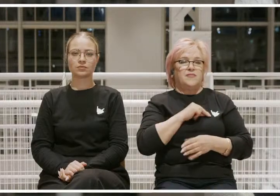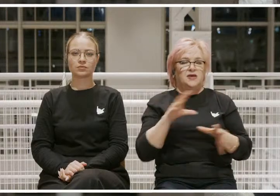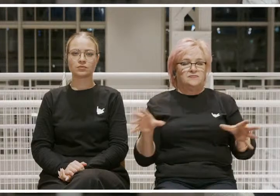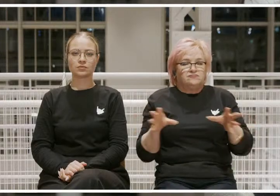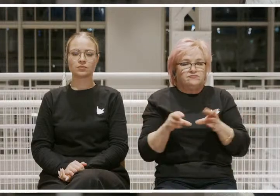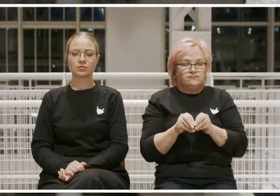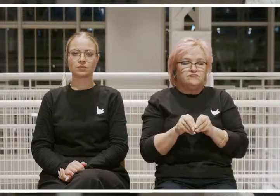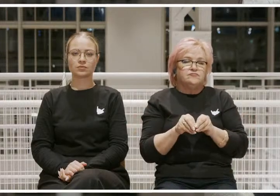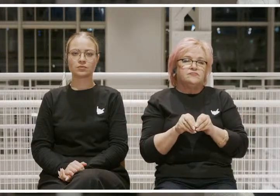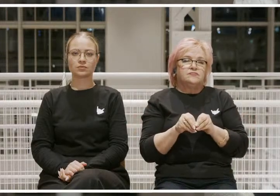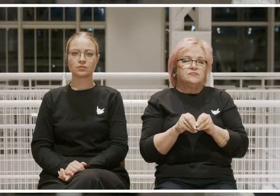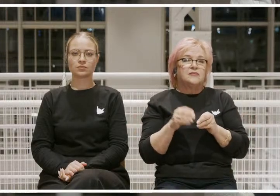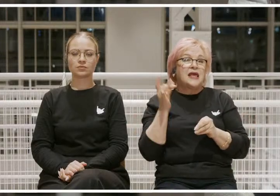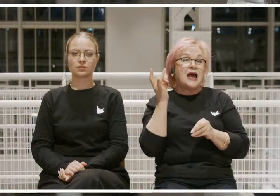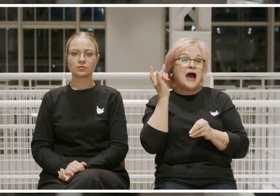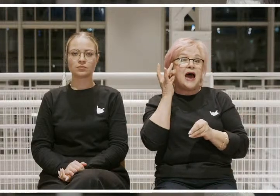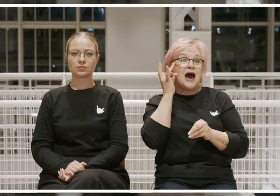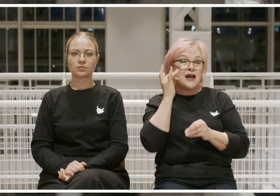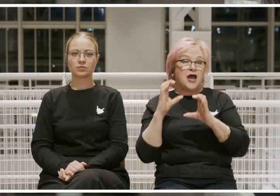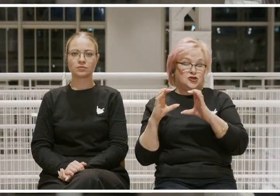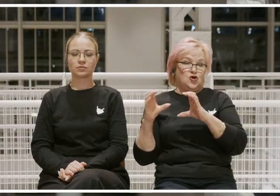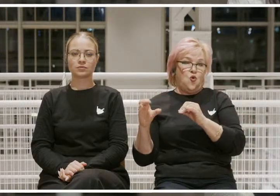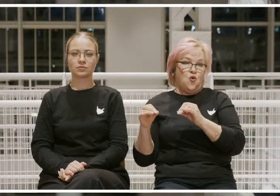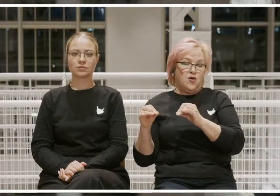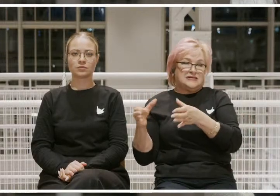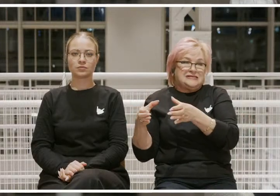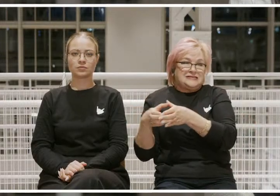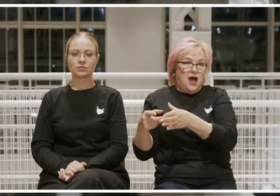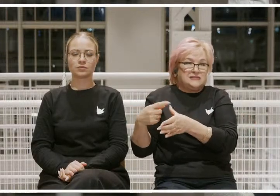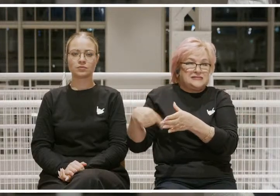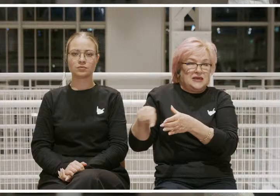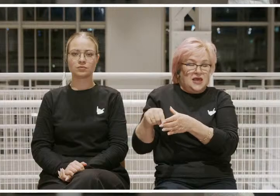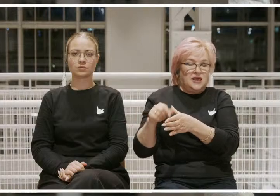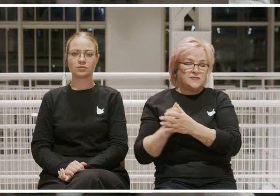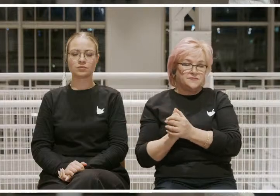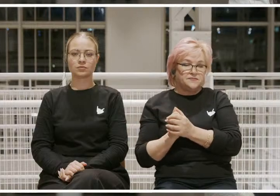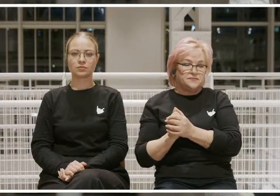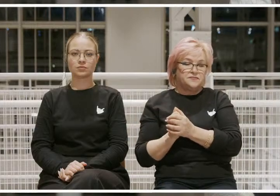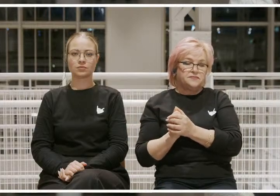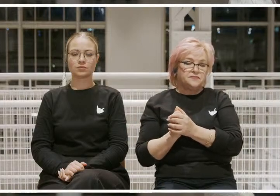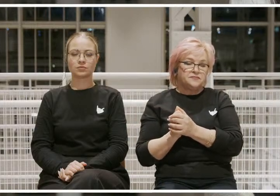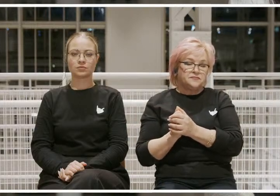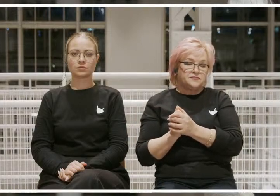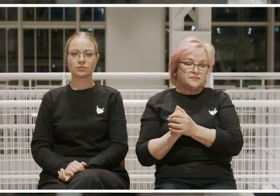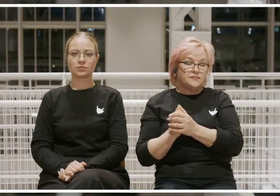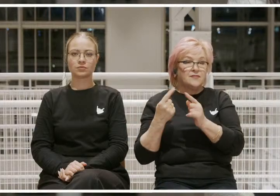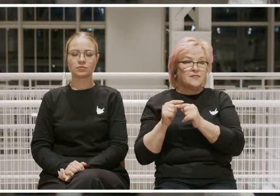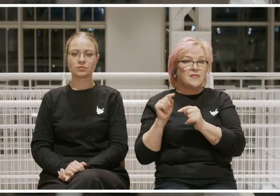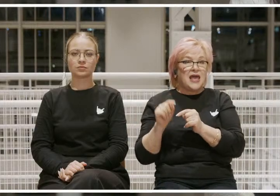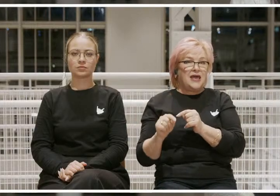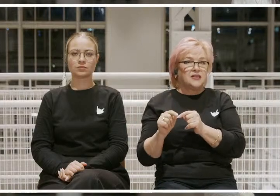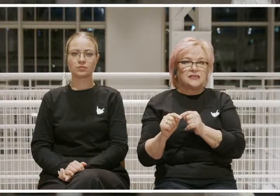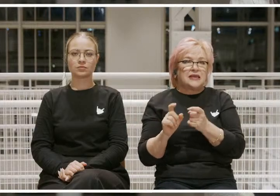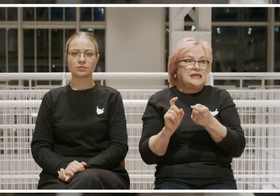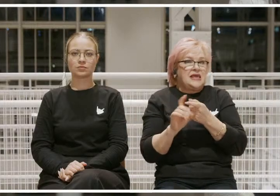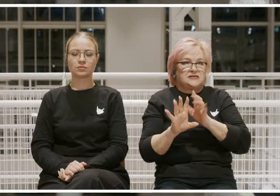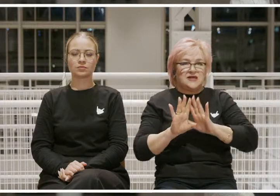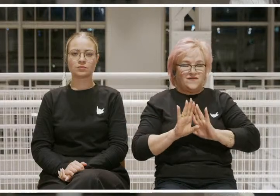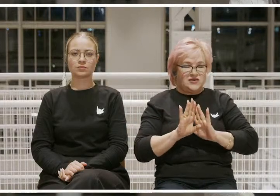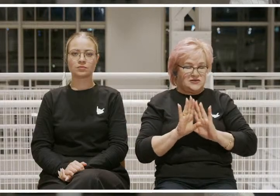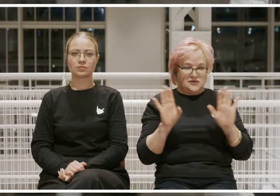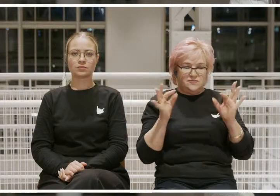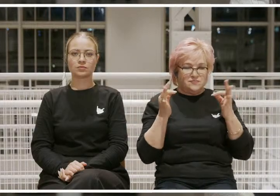to participate the Biennial. So Açık Radyo is an Istanbul-based independent and collectively owned